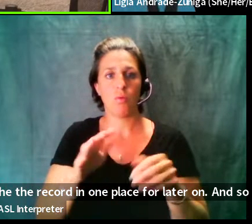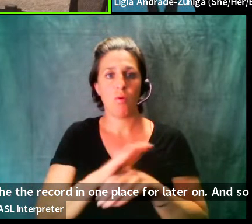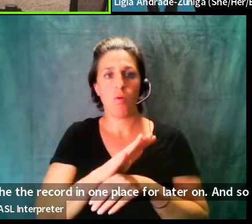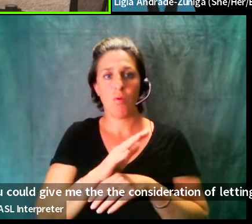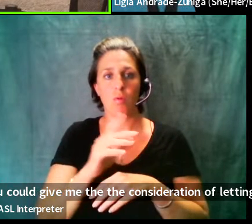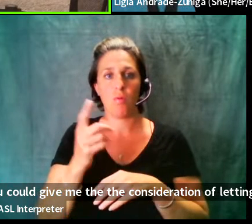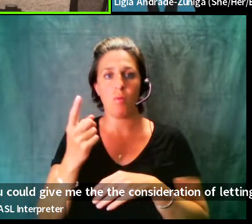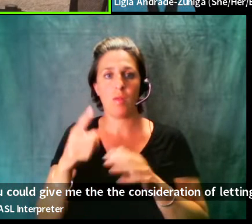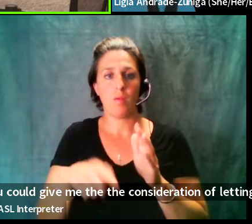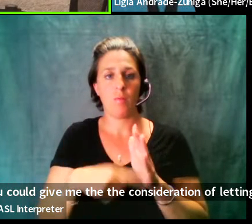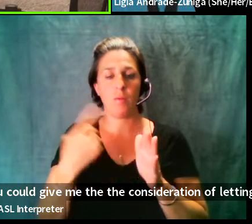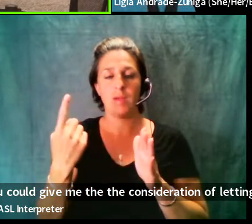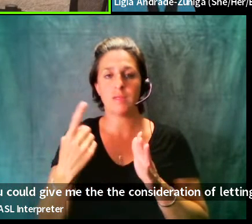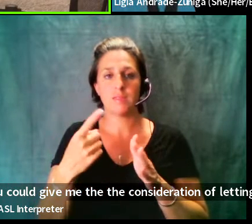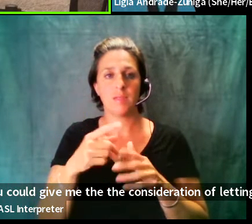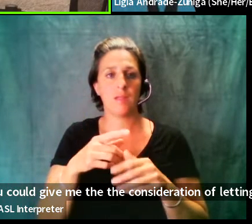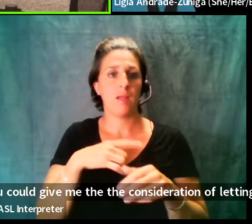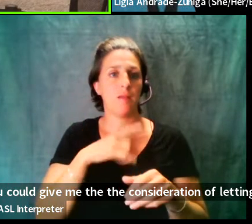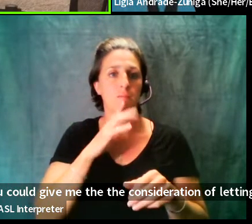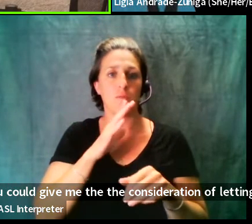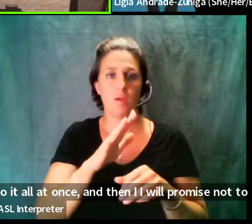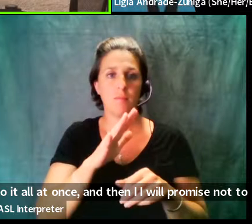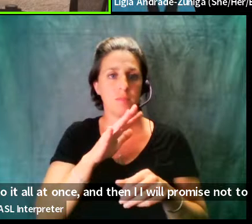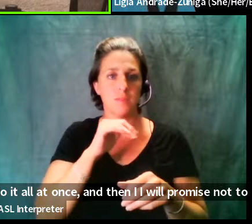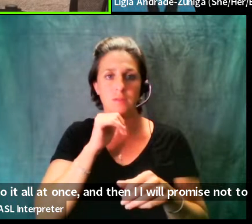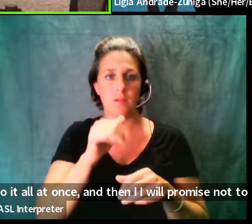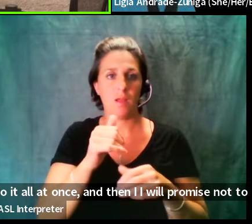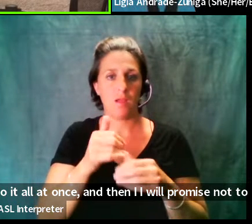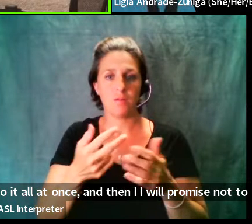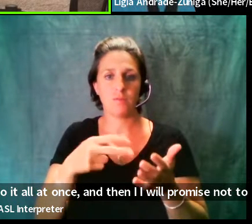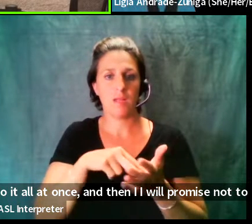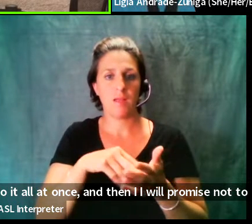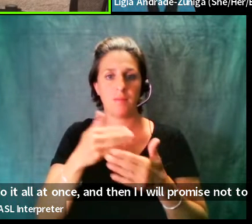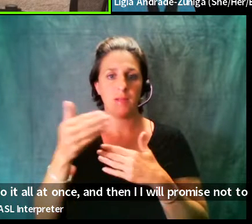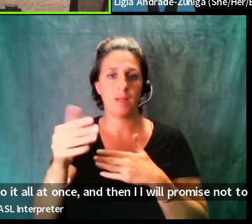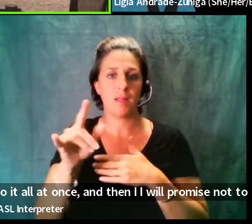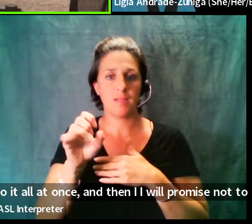then I will promise not to get up at the next item,